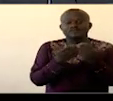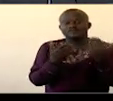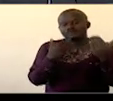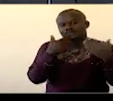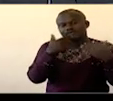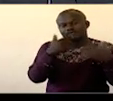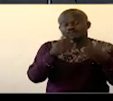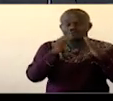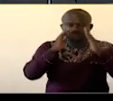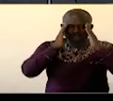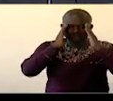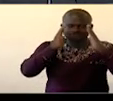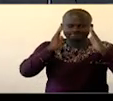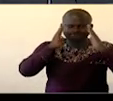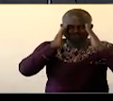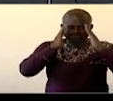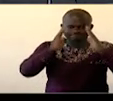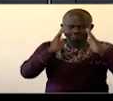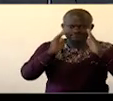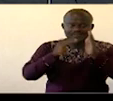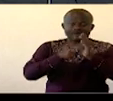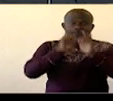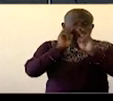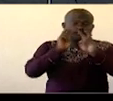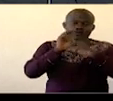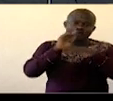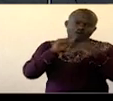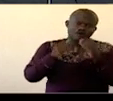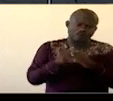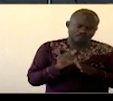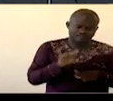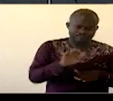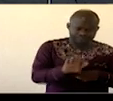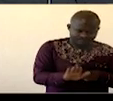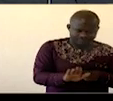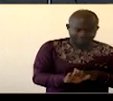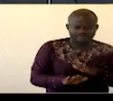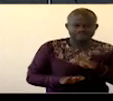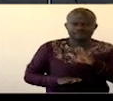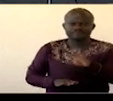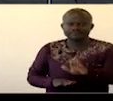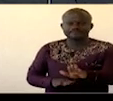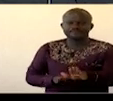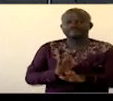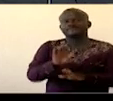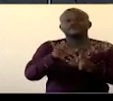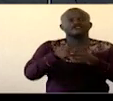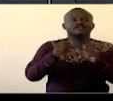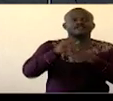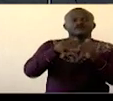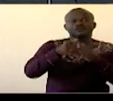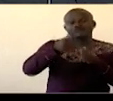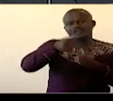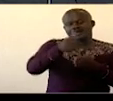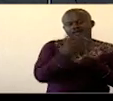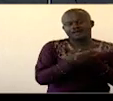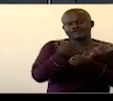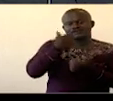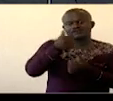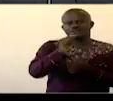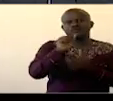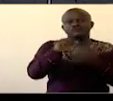pay attention and follow all the steps of the lesson. In addition to that, I request you